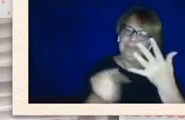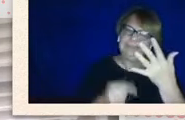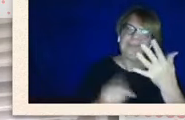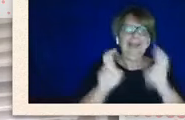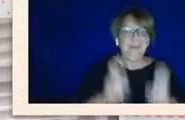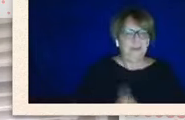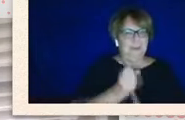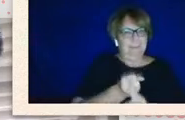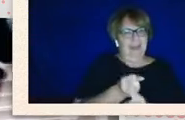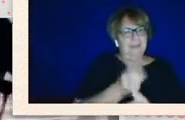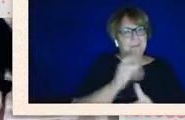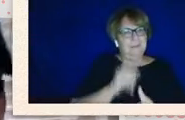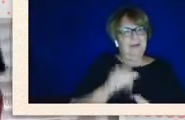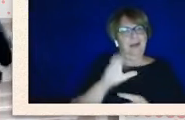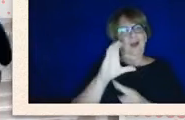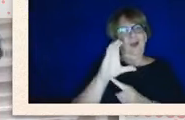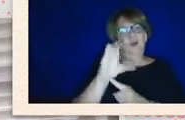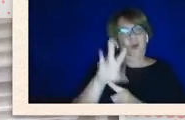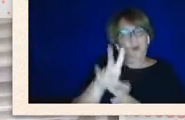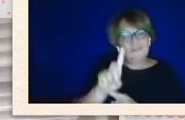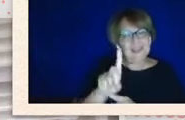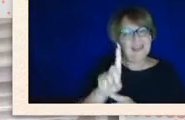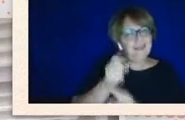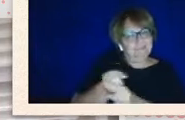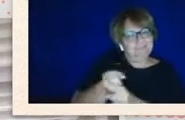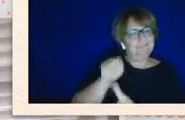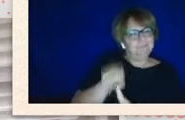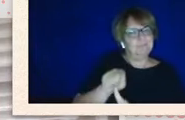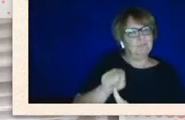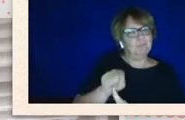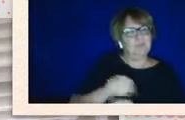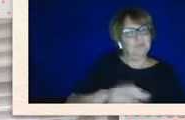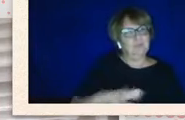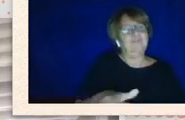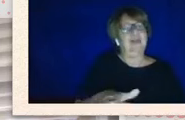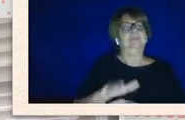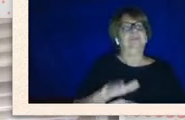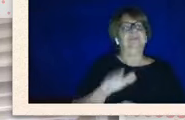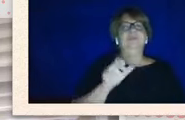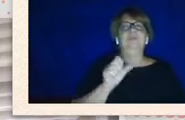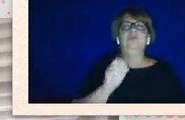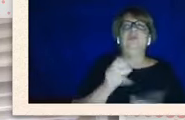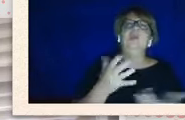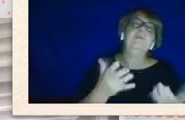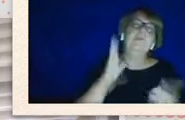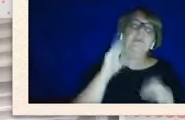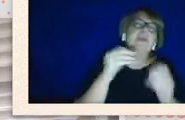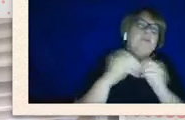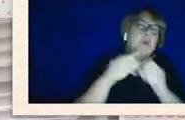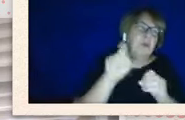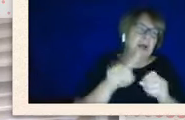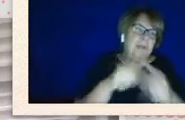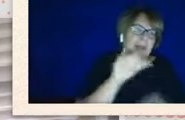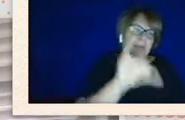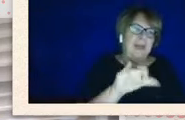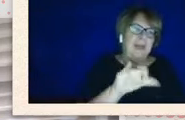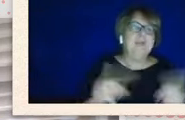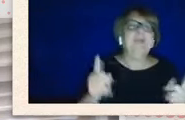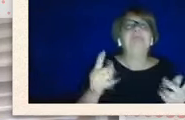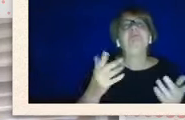COVID specifically. And hopefully there's some questions about some of what we're just talked about here, but I'll go ahead and say advanced slide here. Debbie, thank you.